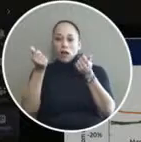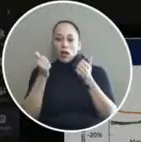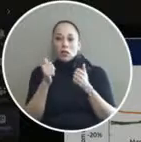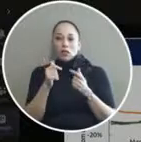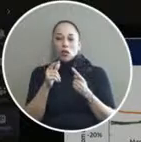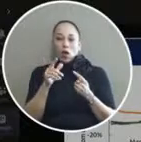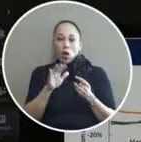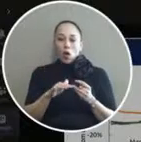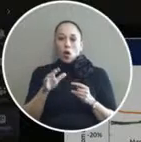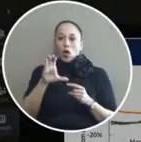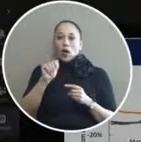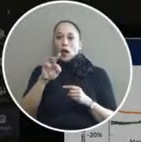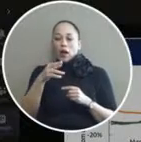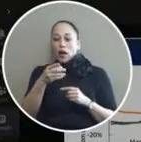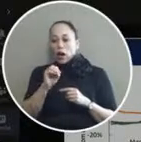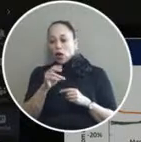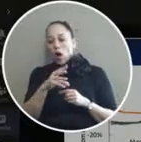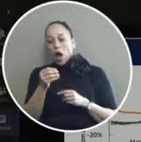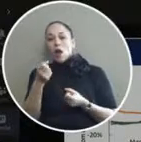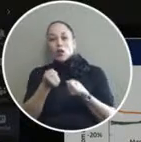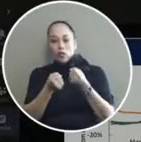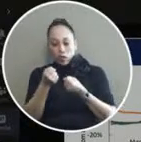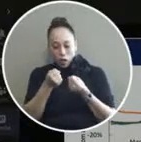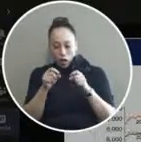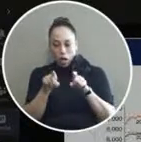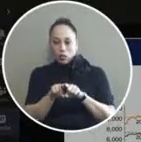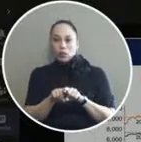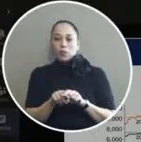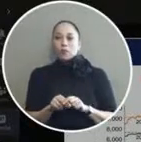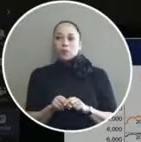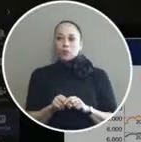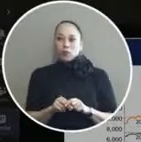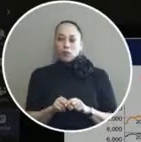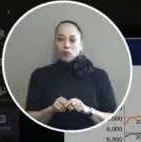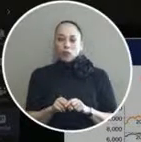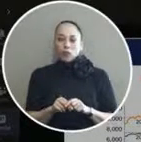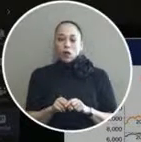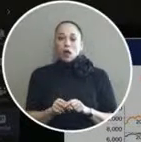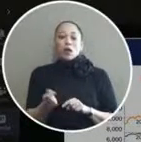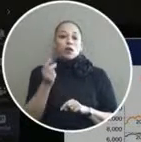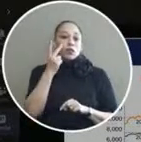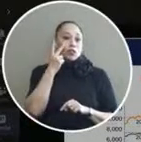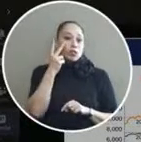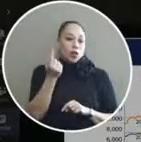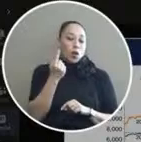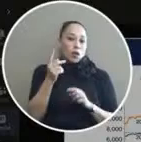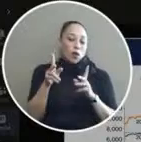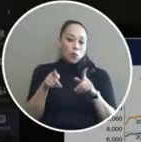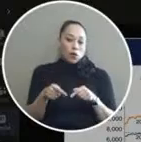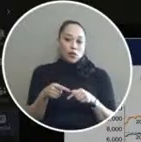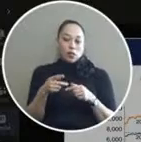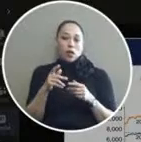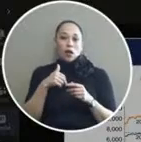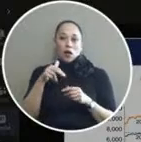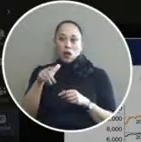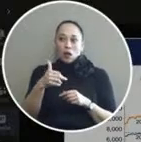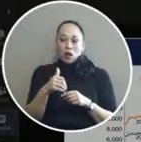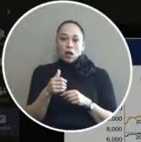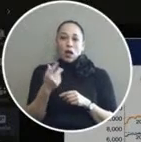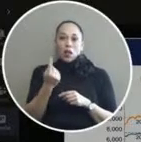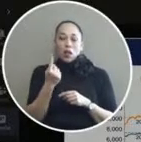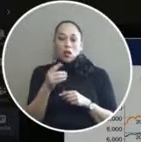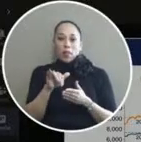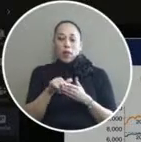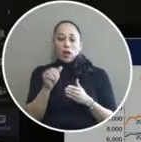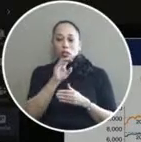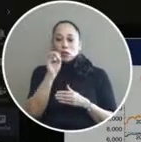the cargo and on the vehicle side as well. Looking at only personal vehicle crossings alone, again,